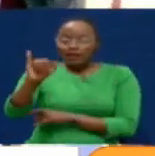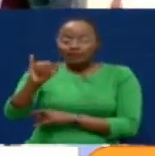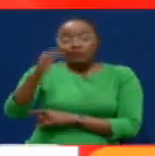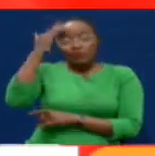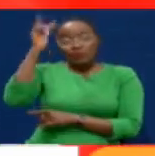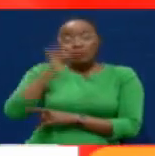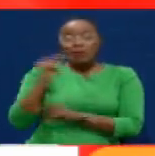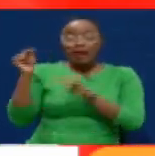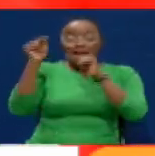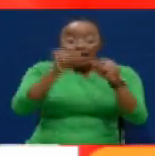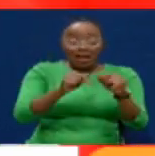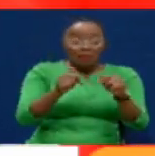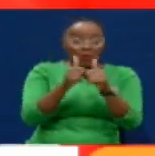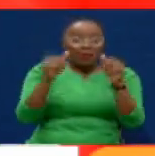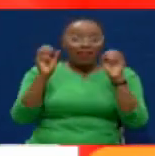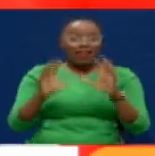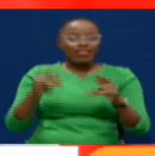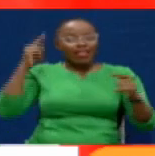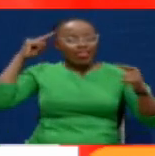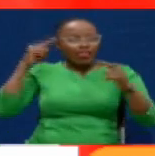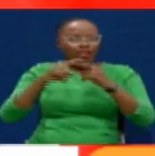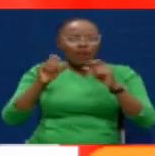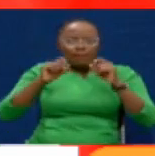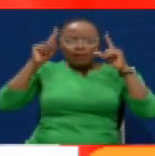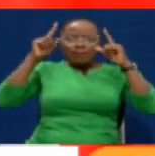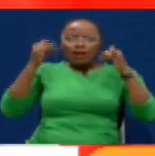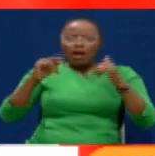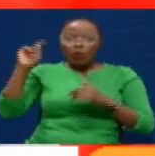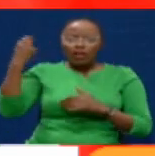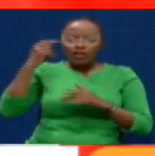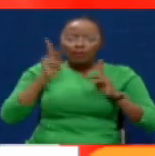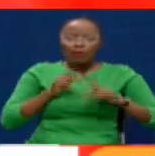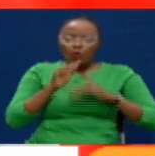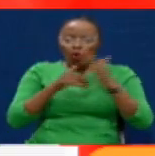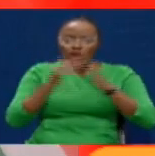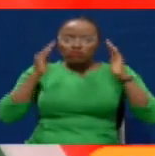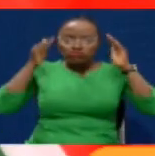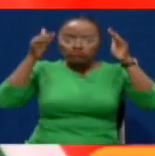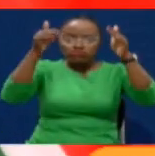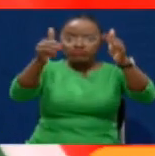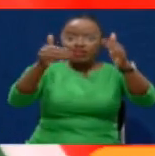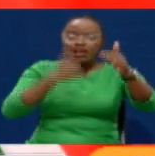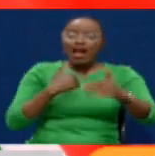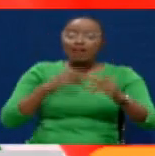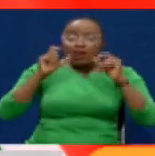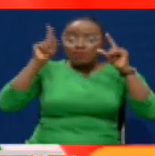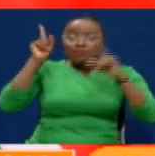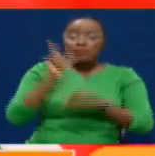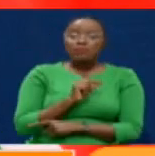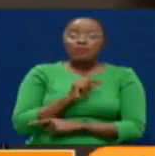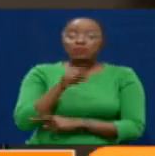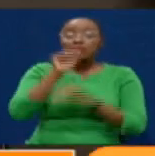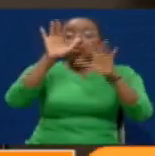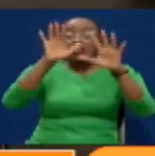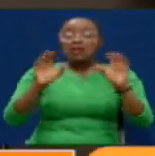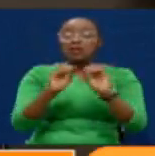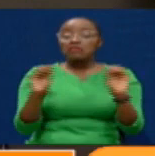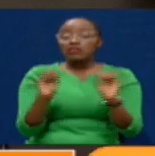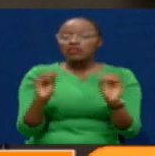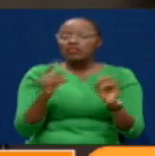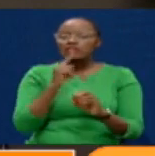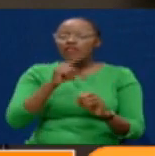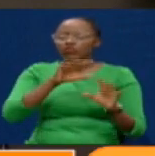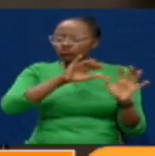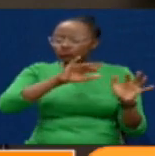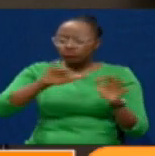are coming in good faith. It's only they have realized that is where Kenya is headed, and they have realized that they are completely irrelevant. So we're telling them to shed